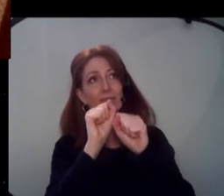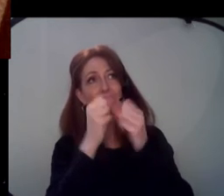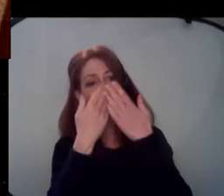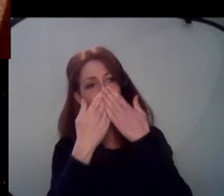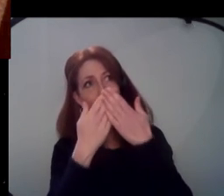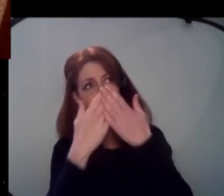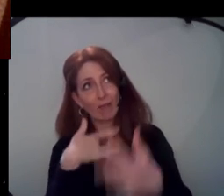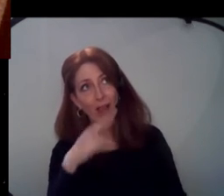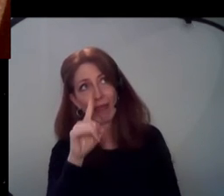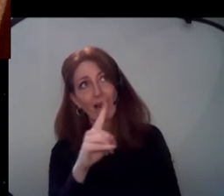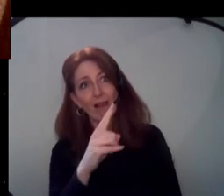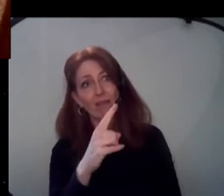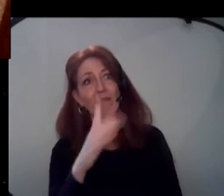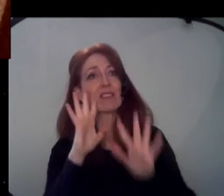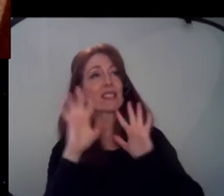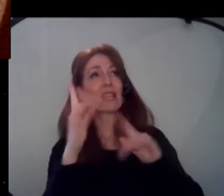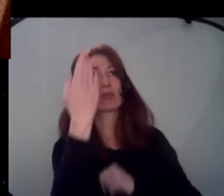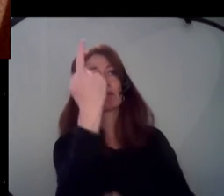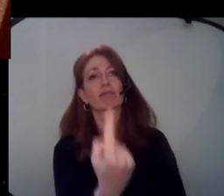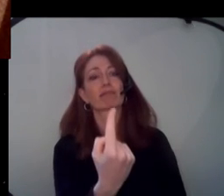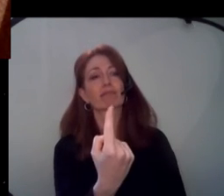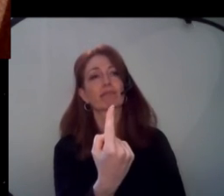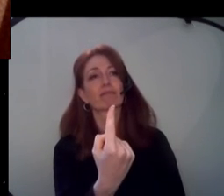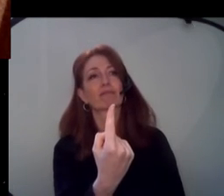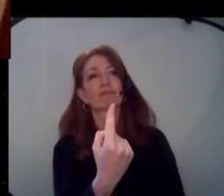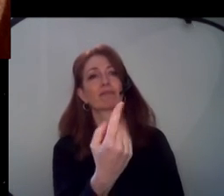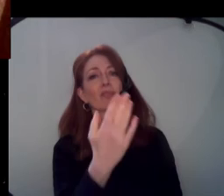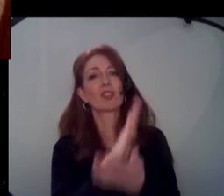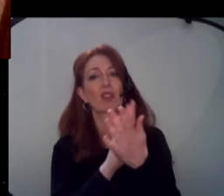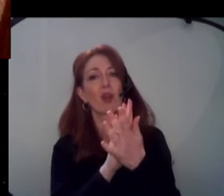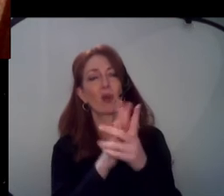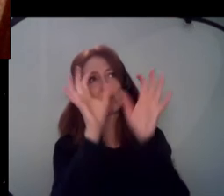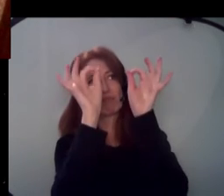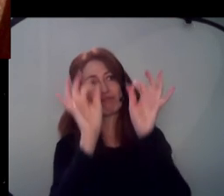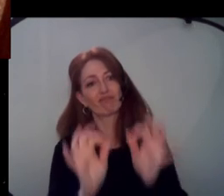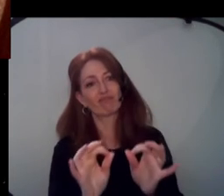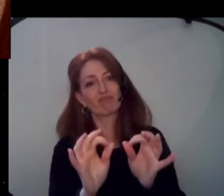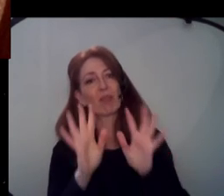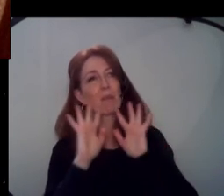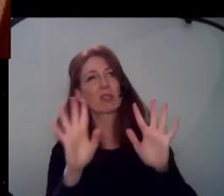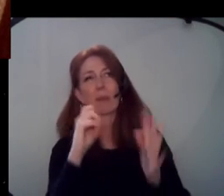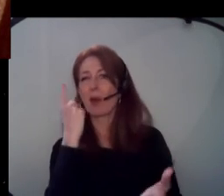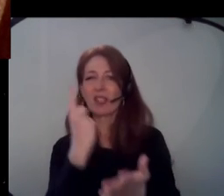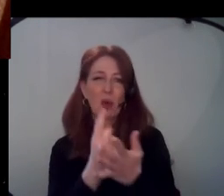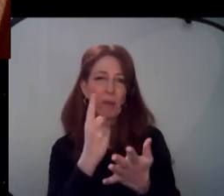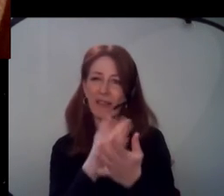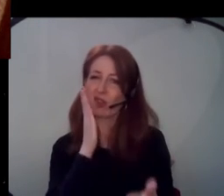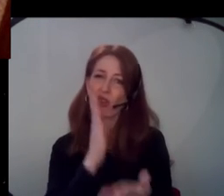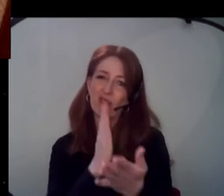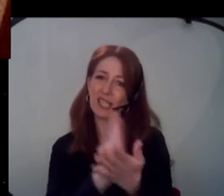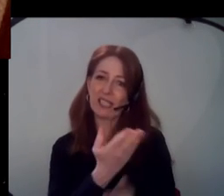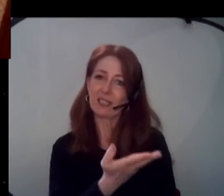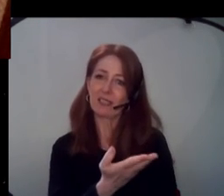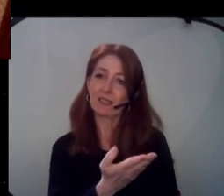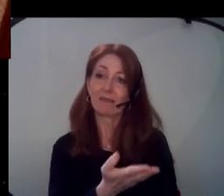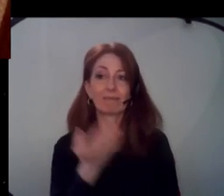often from classical statues, so very idealized bodies, not necessarily very convincing or realistic. And